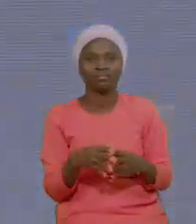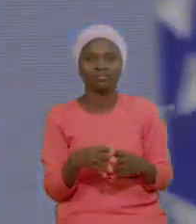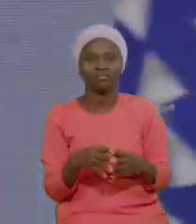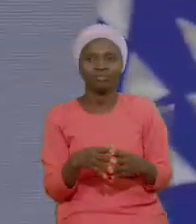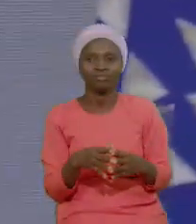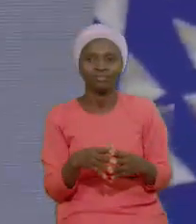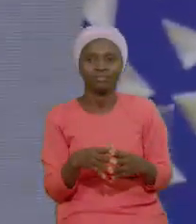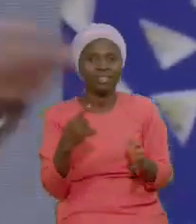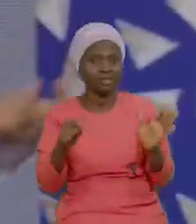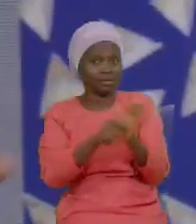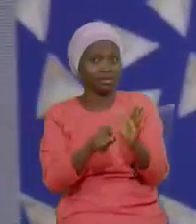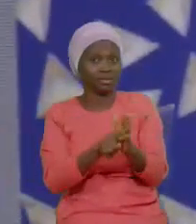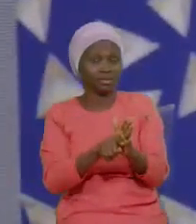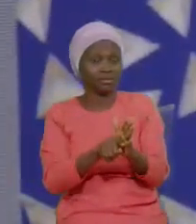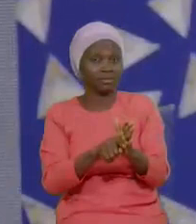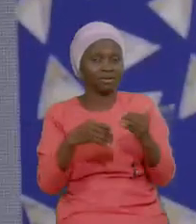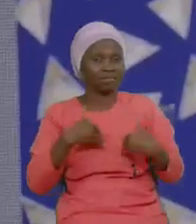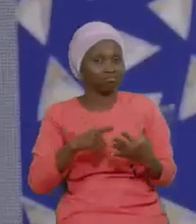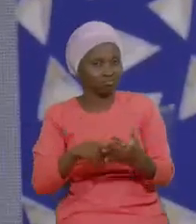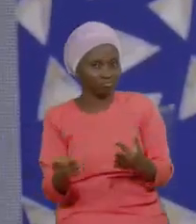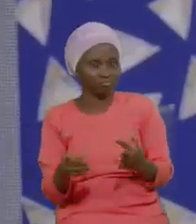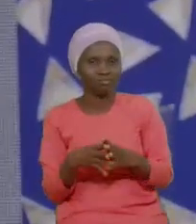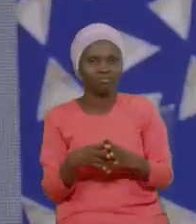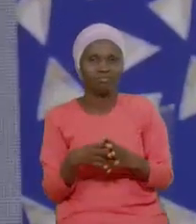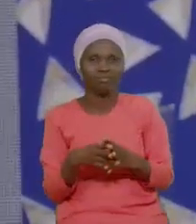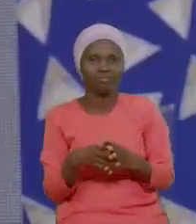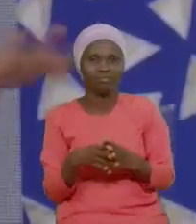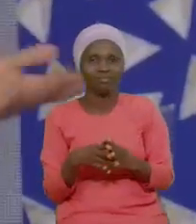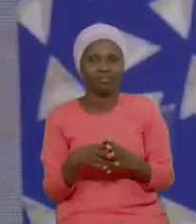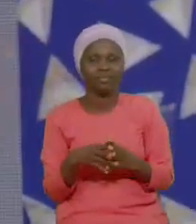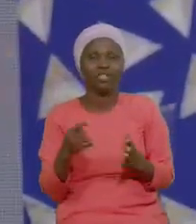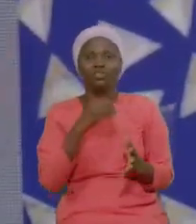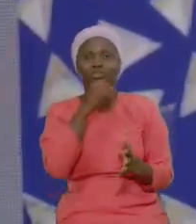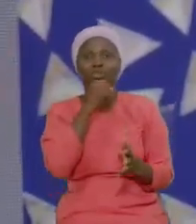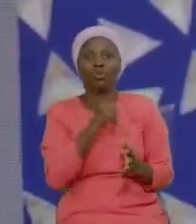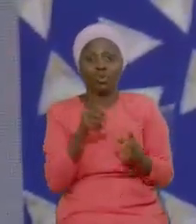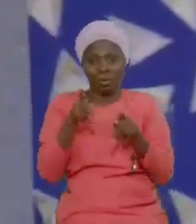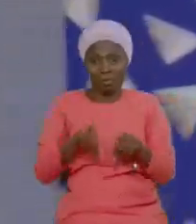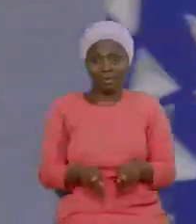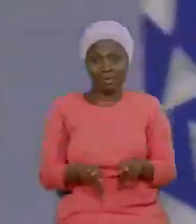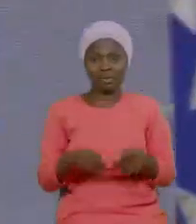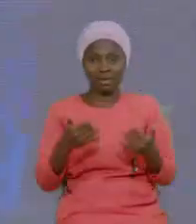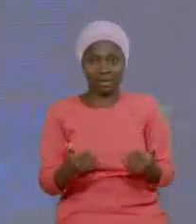The negative has now gone. The old personality is now